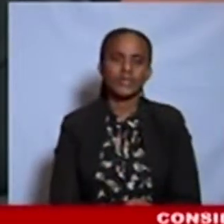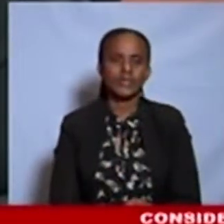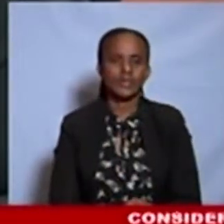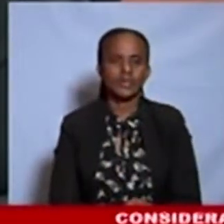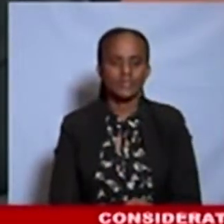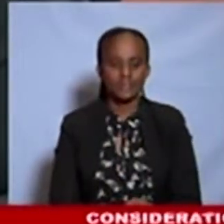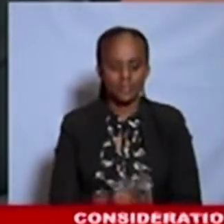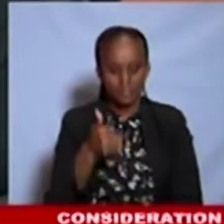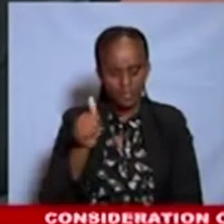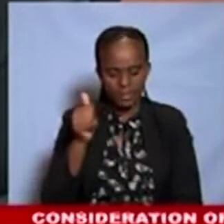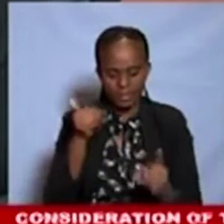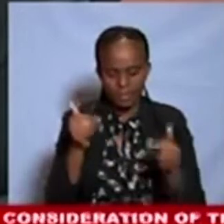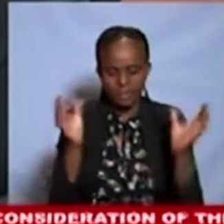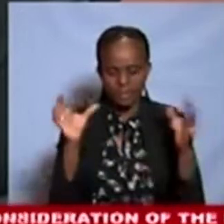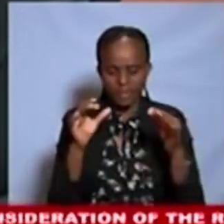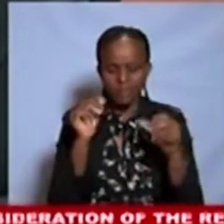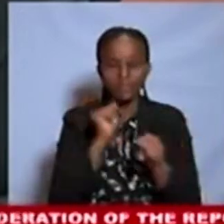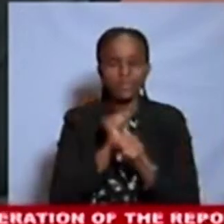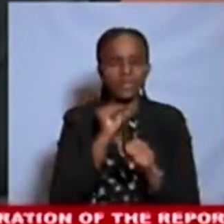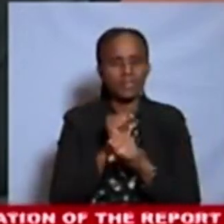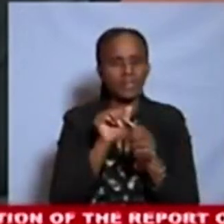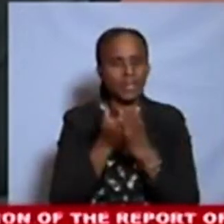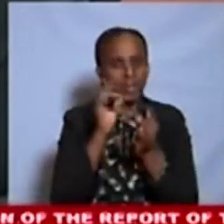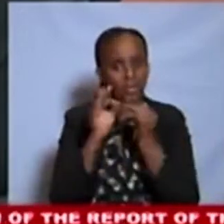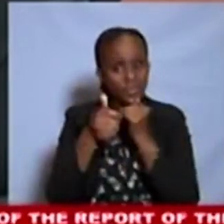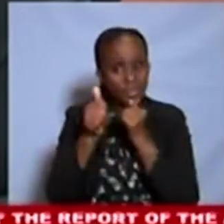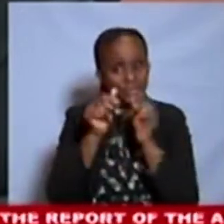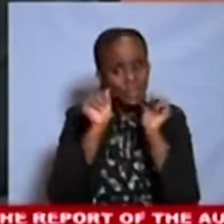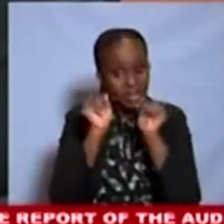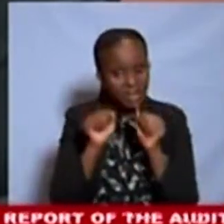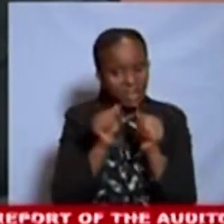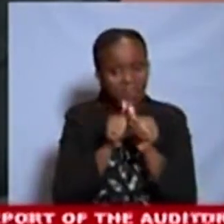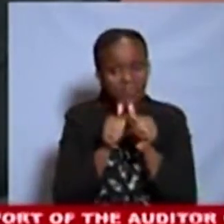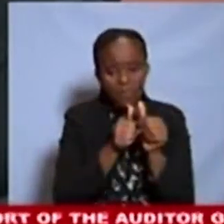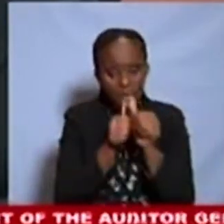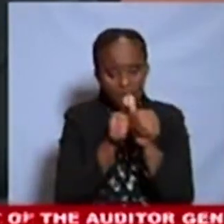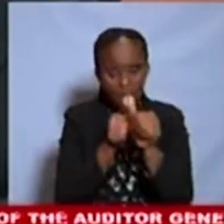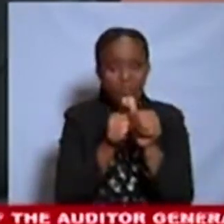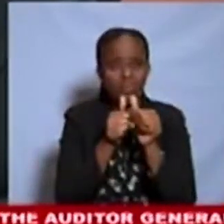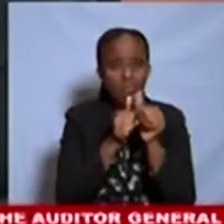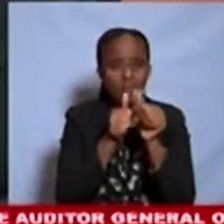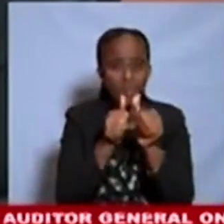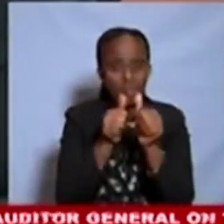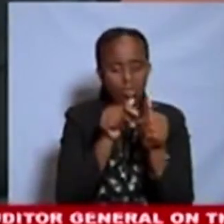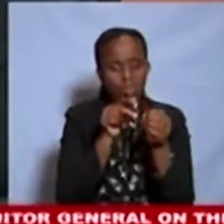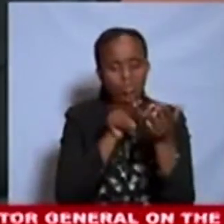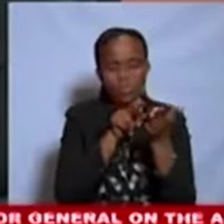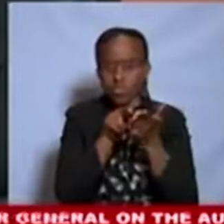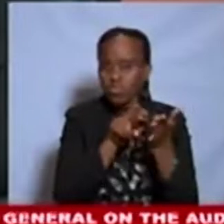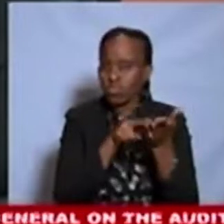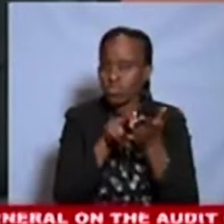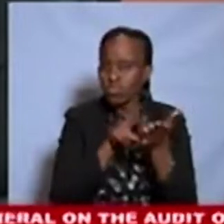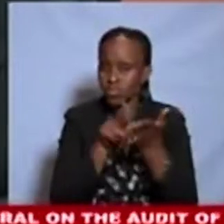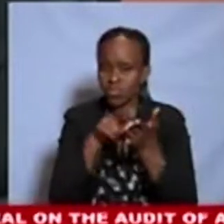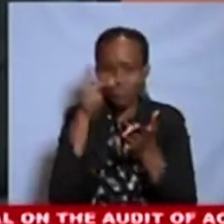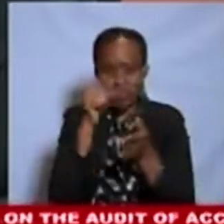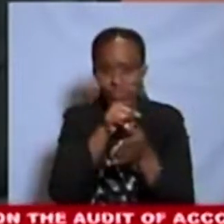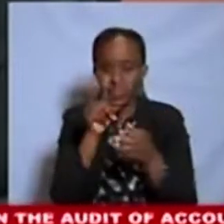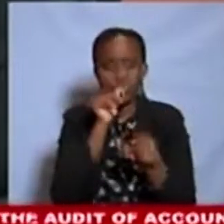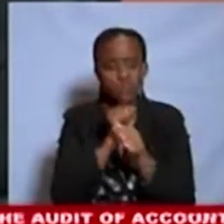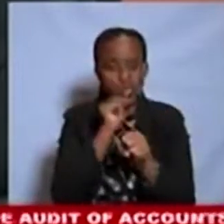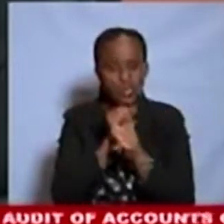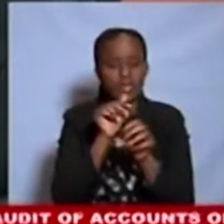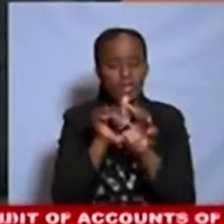How are you then as a council operating if you can even follow the rules which are set for you to operate a dam